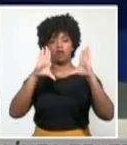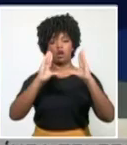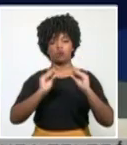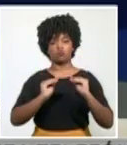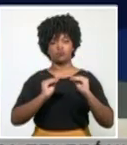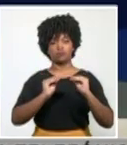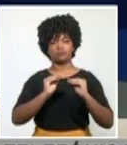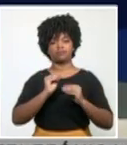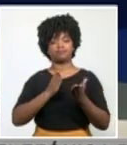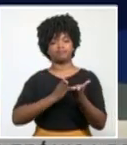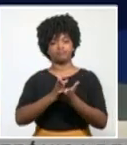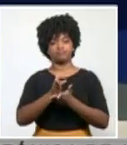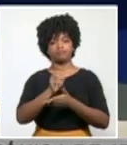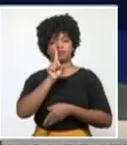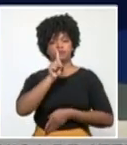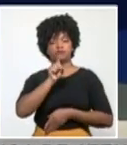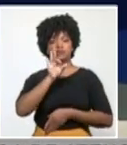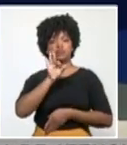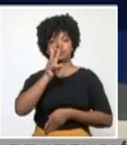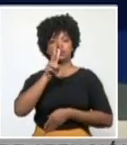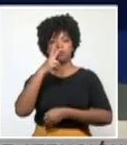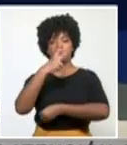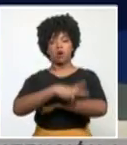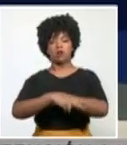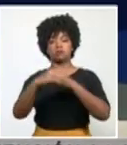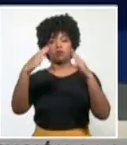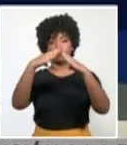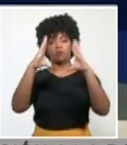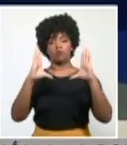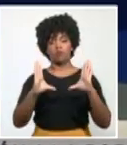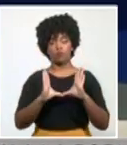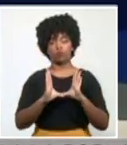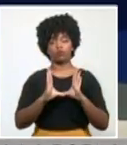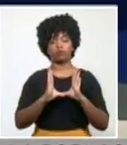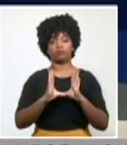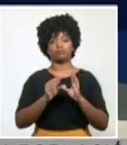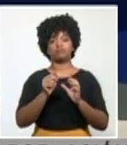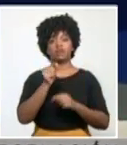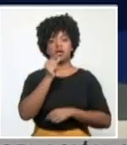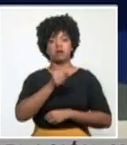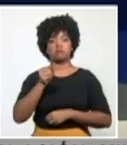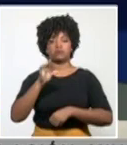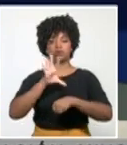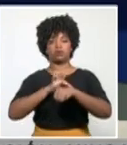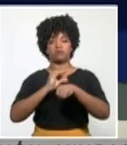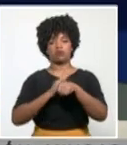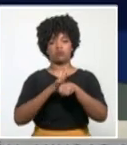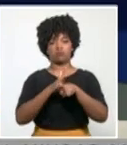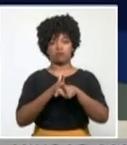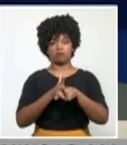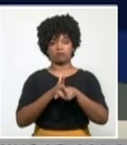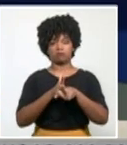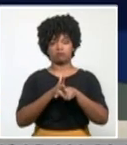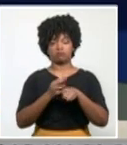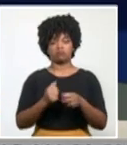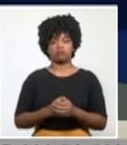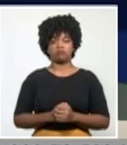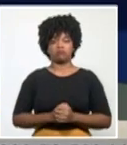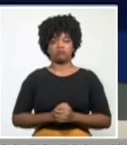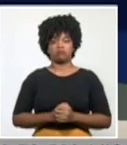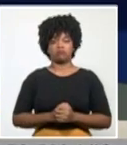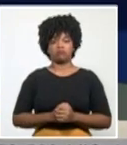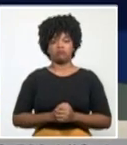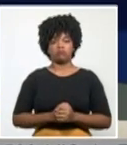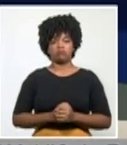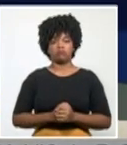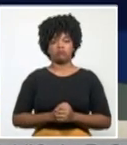that we have received. As of 12 midnight last night, a total of 182 countries were reporting